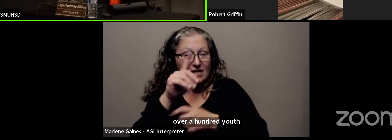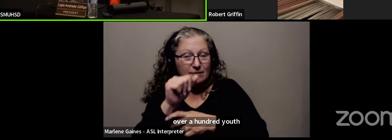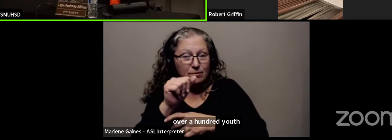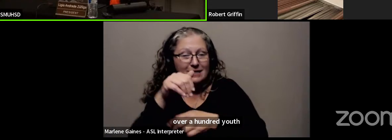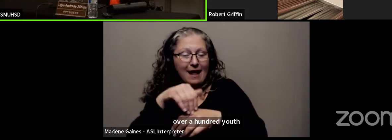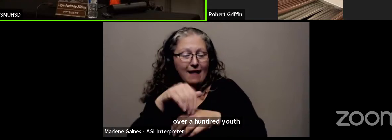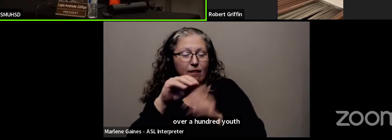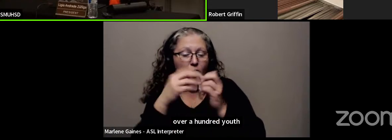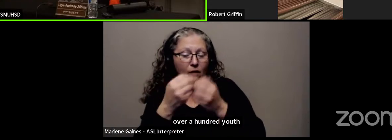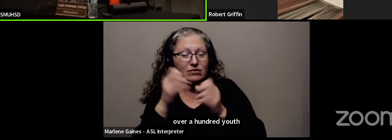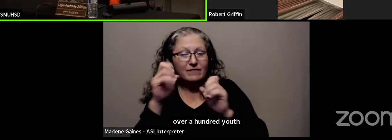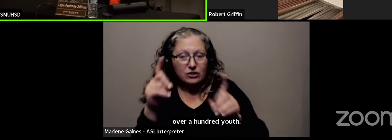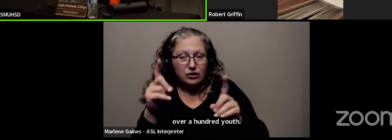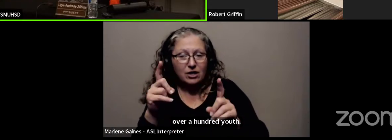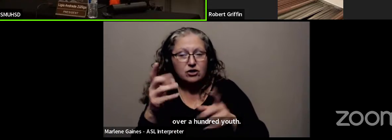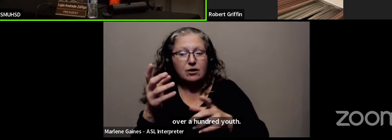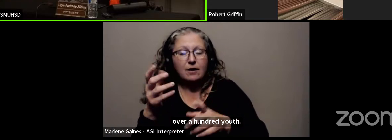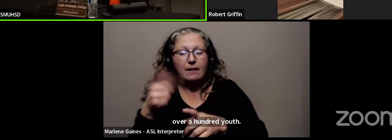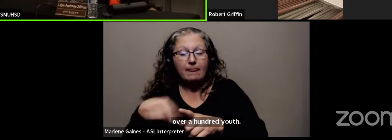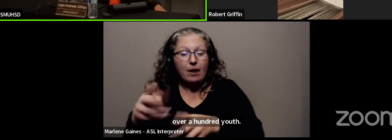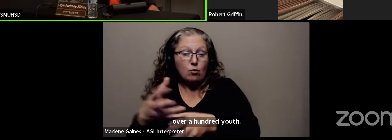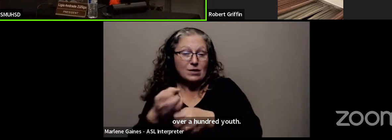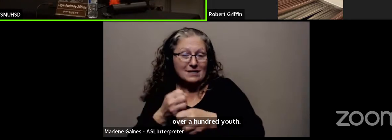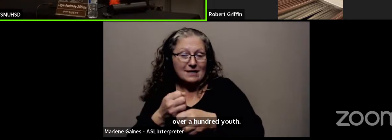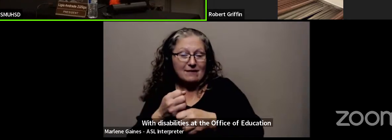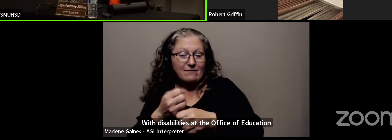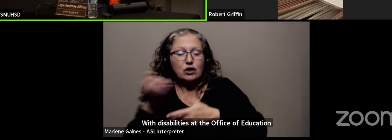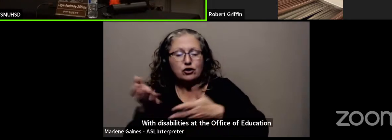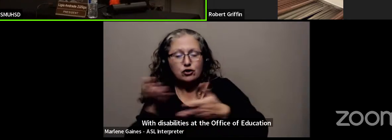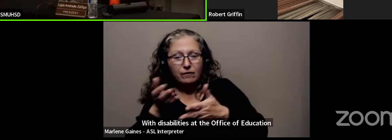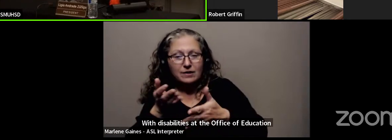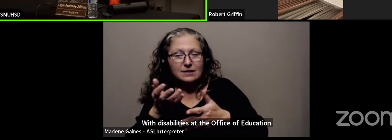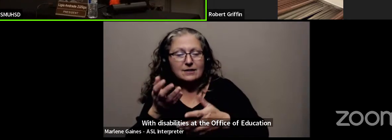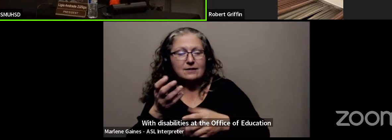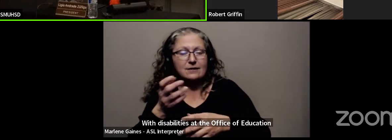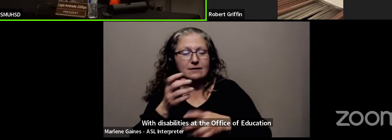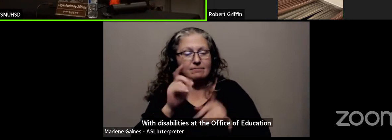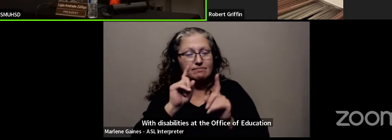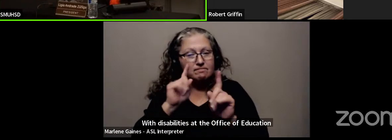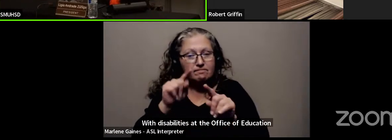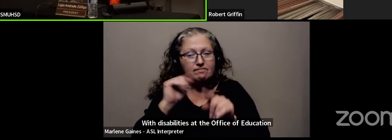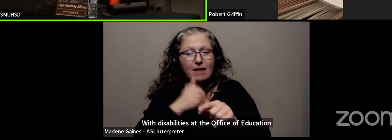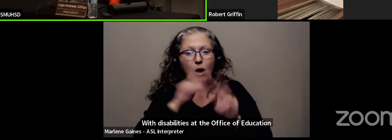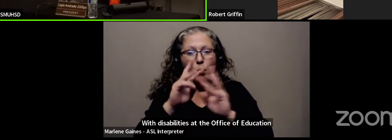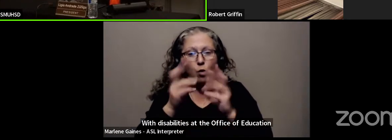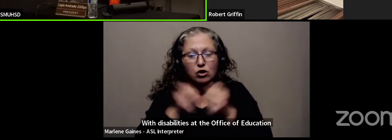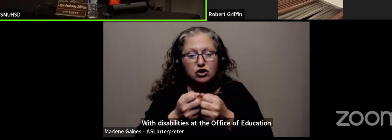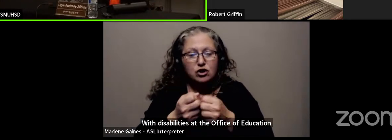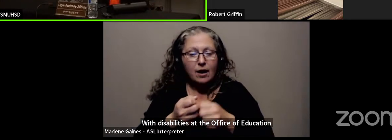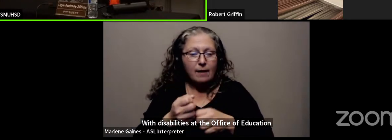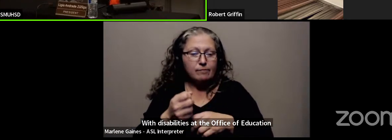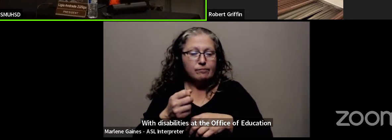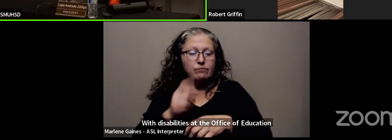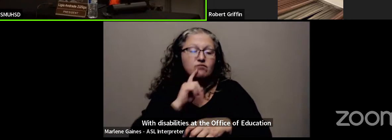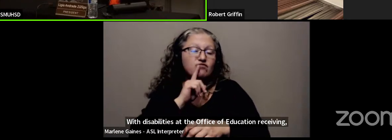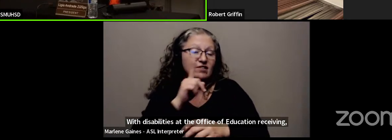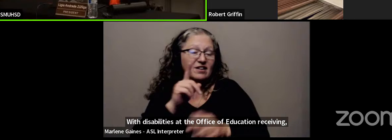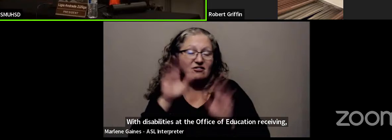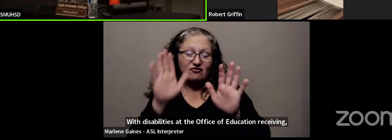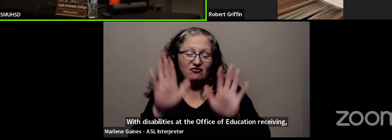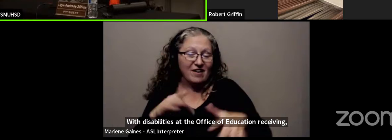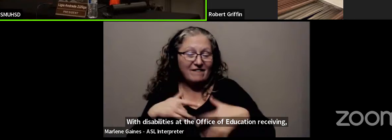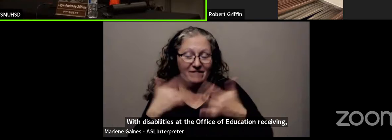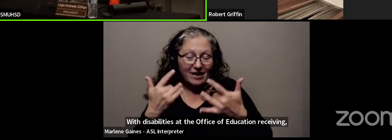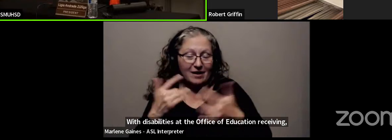of Education receiving services and attending our workshops, and it was a really, really great